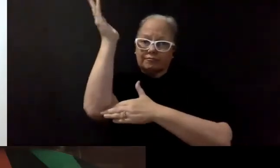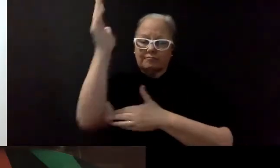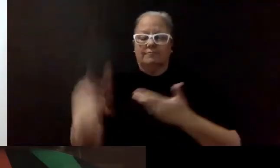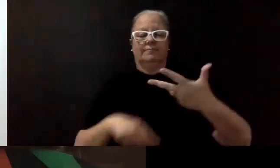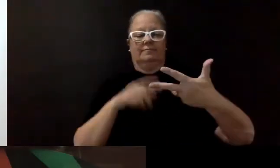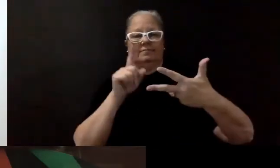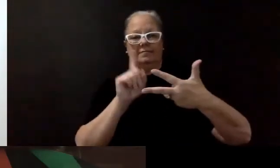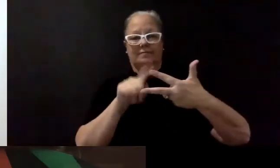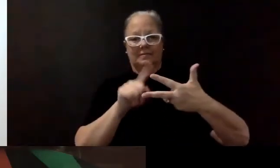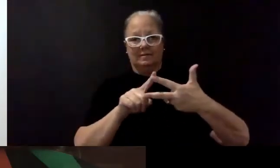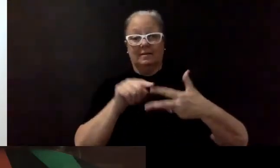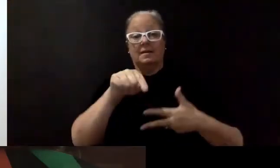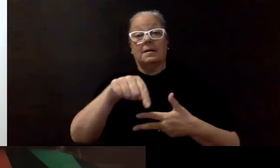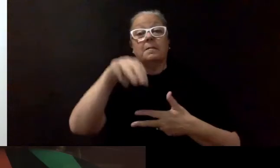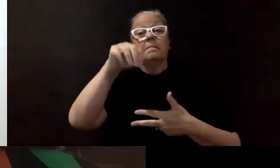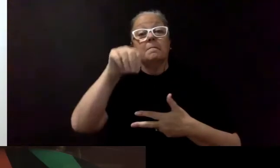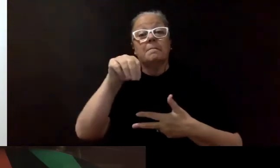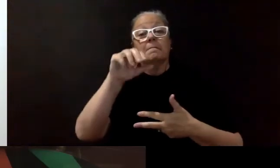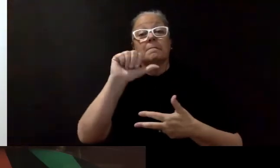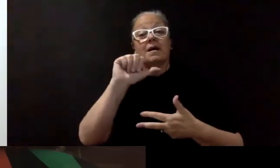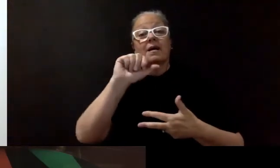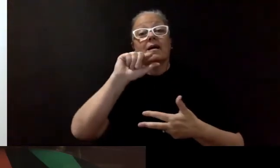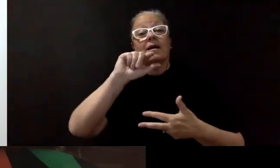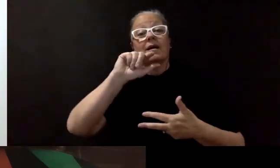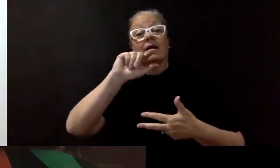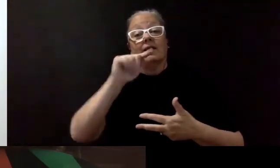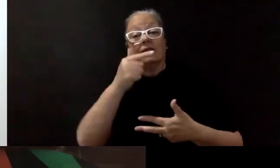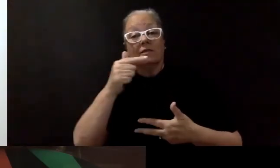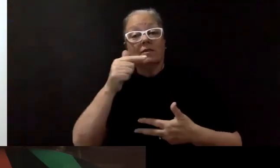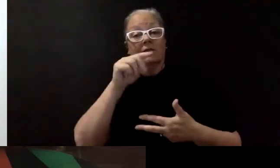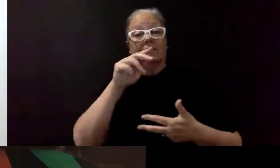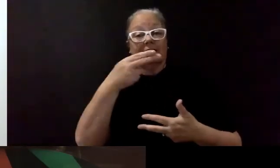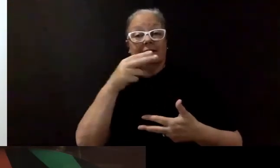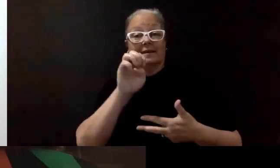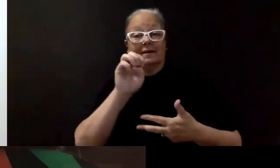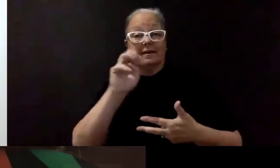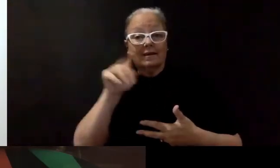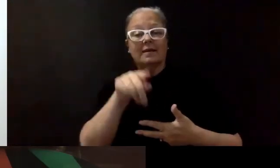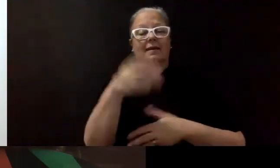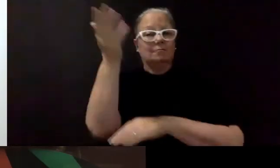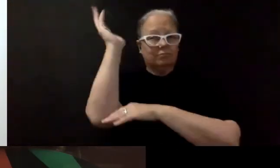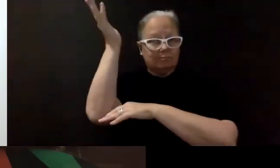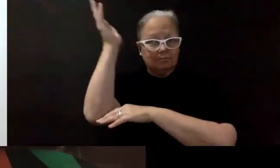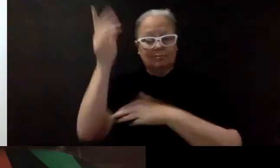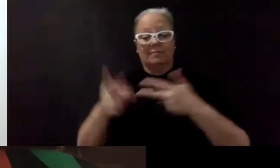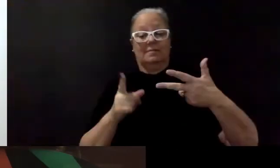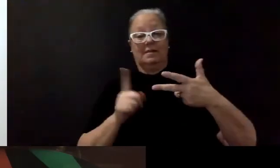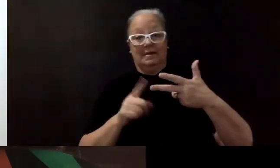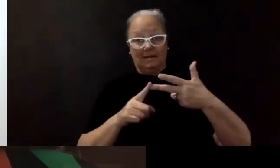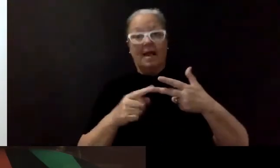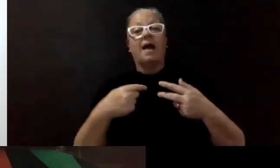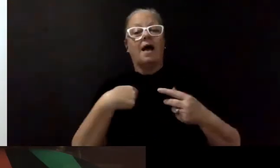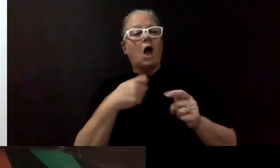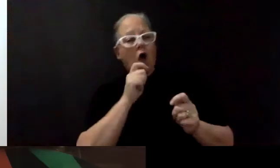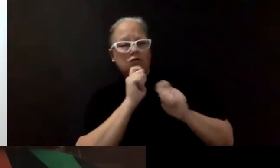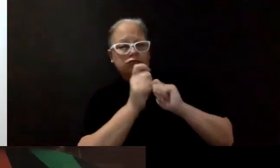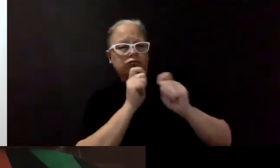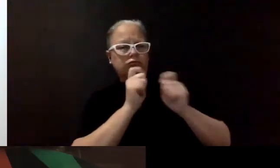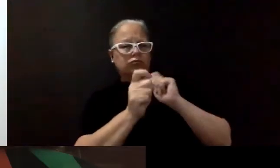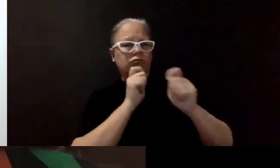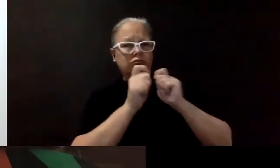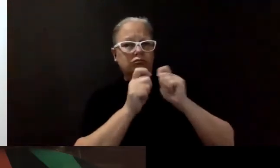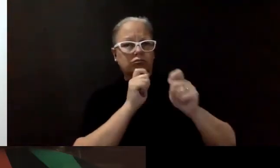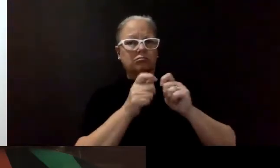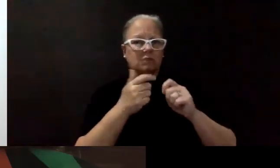Matthew's presentation. And 3, a Q&A section between Matthew and myself, where we